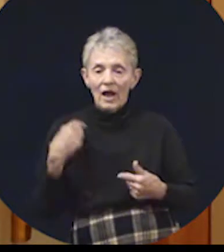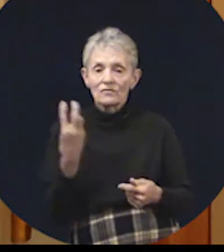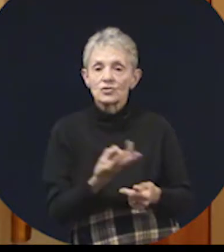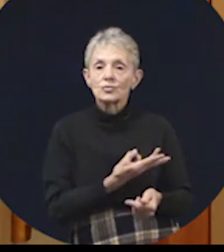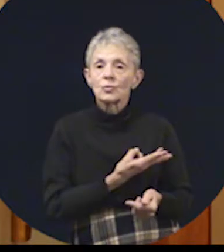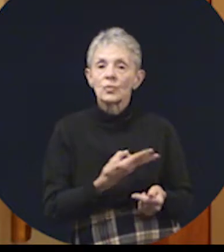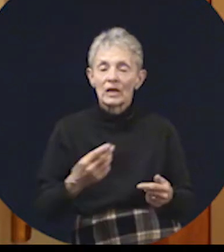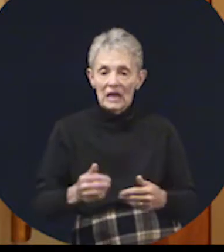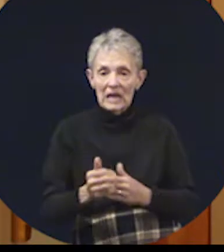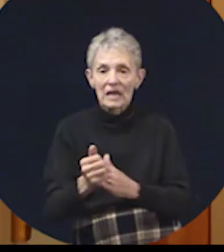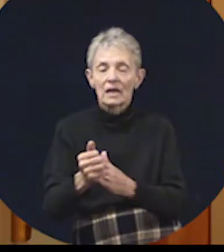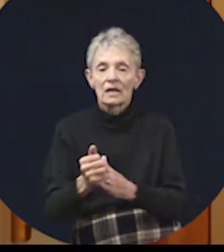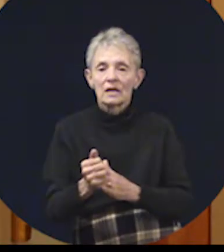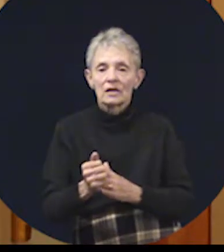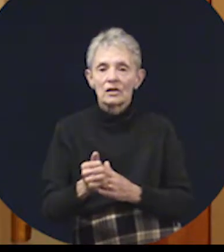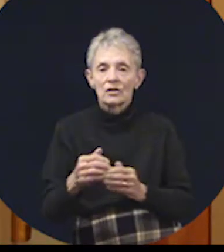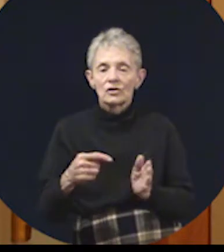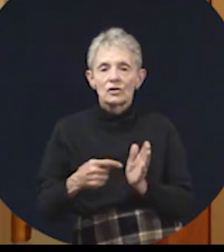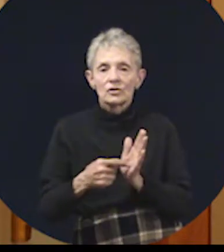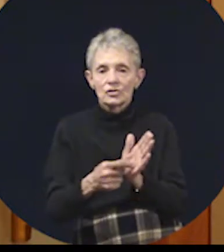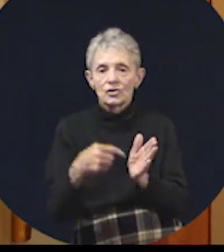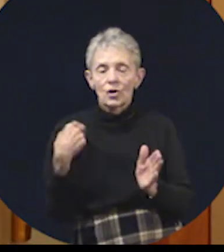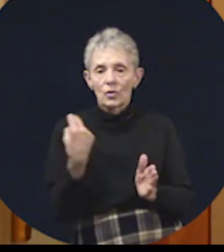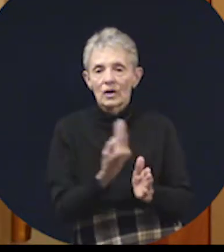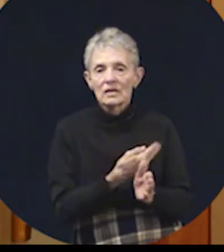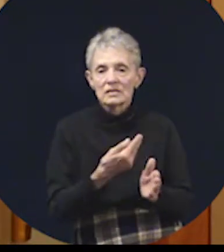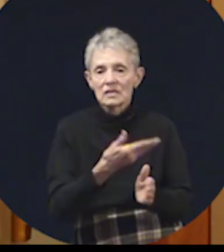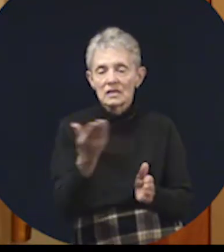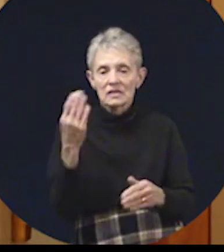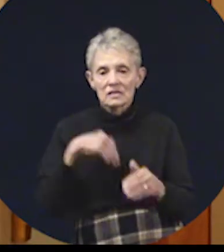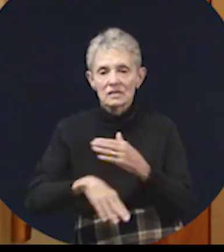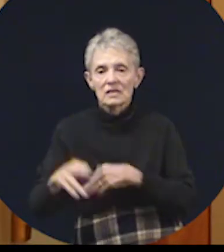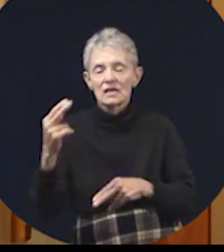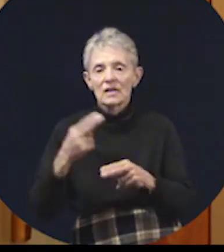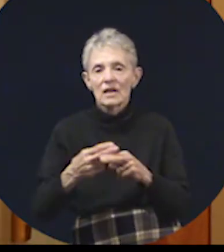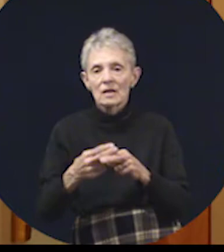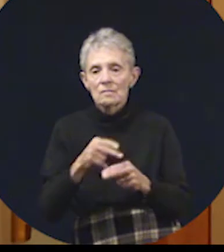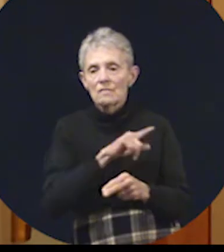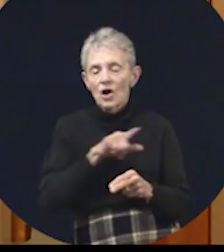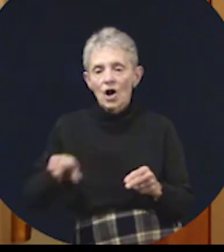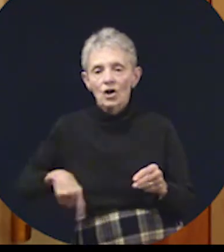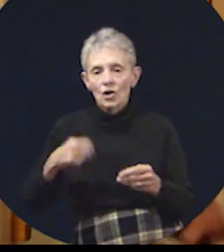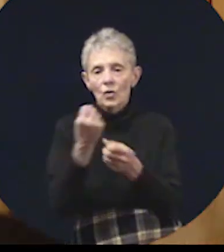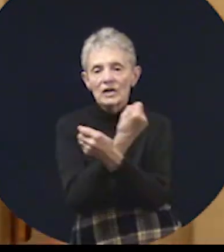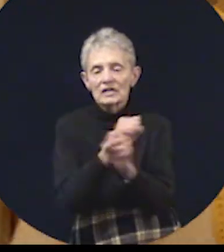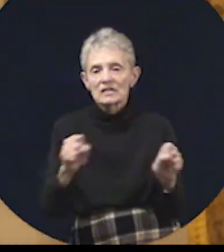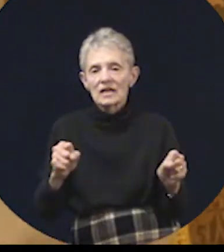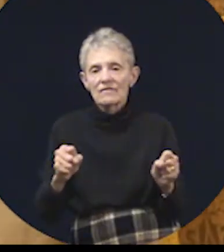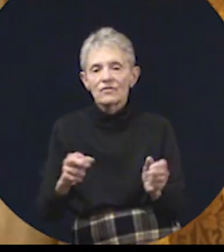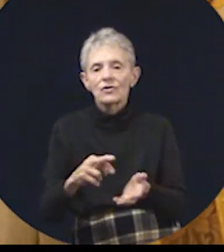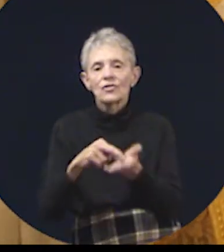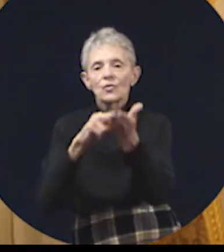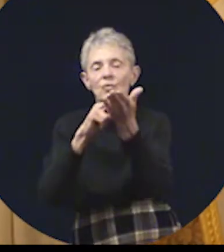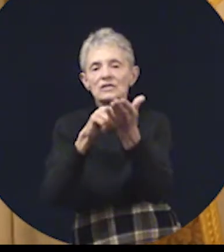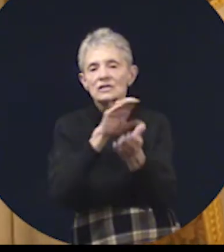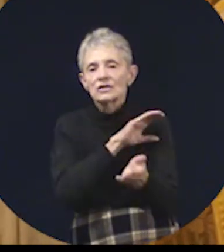all the prayers that we make in the name of our risen Lord and Savior Jesus Christ. Amen.